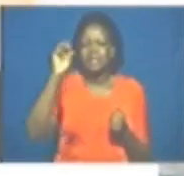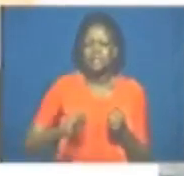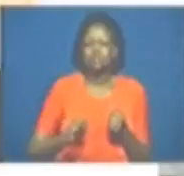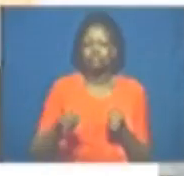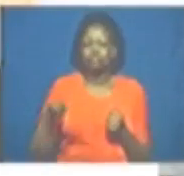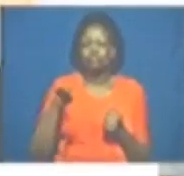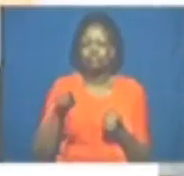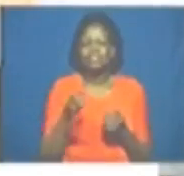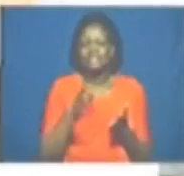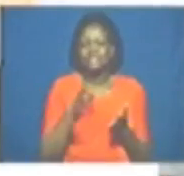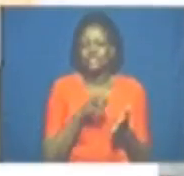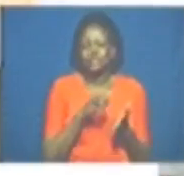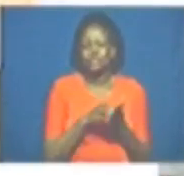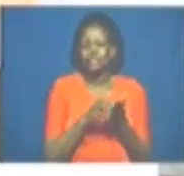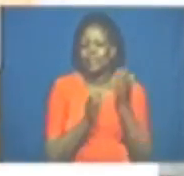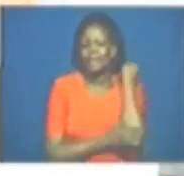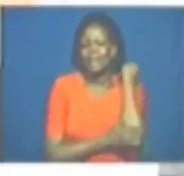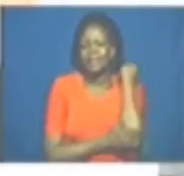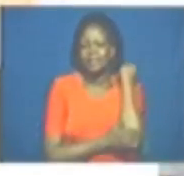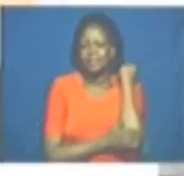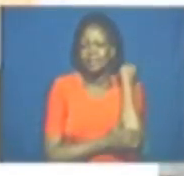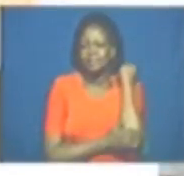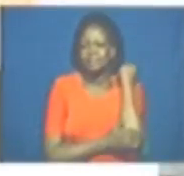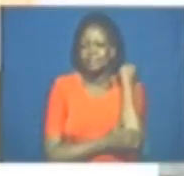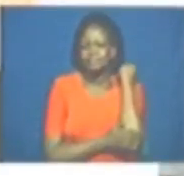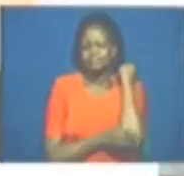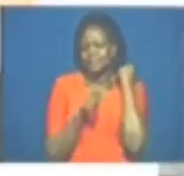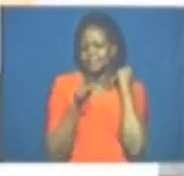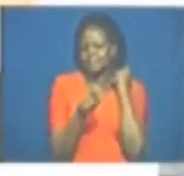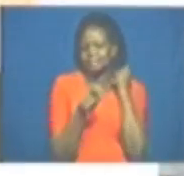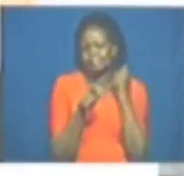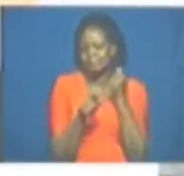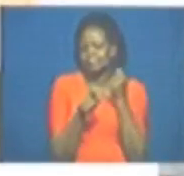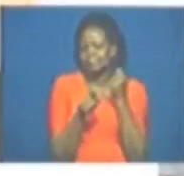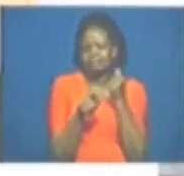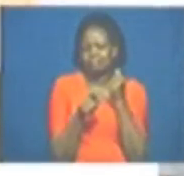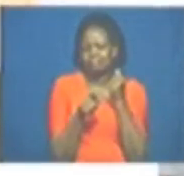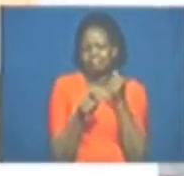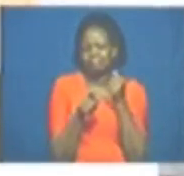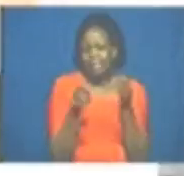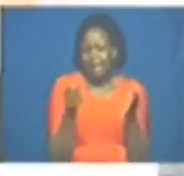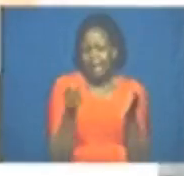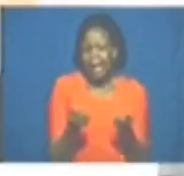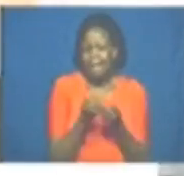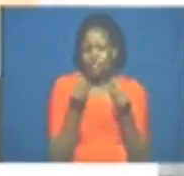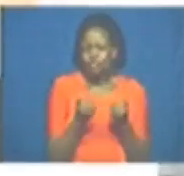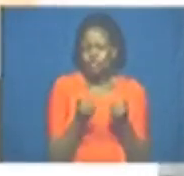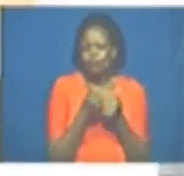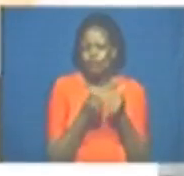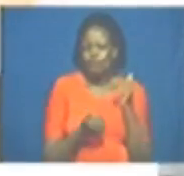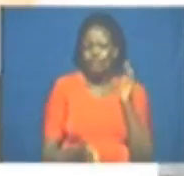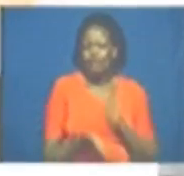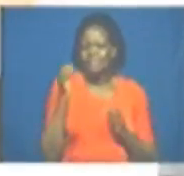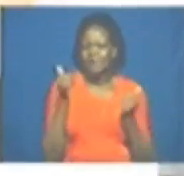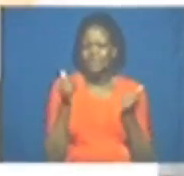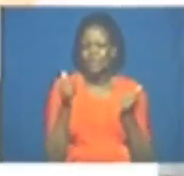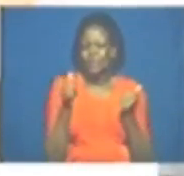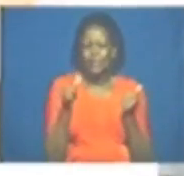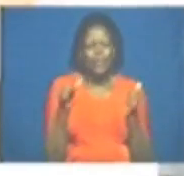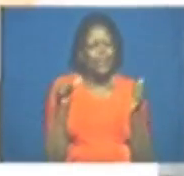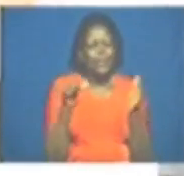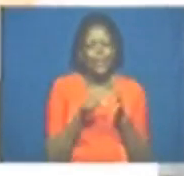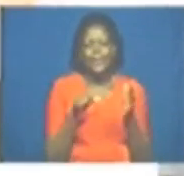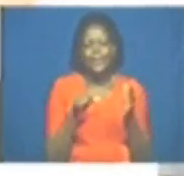the situation is dire. And if this situation is not arrested in good time, we are staring it at